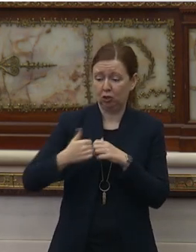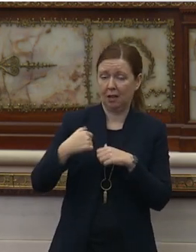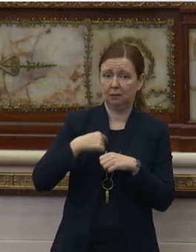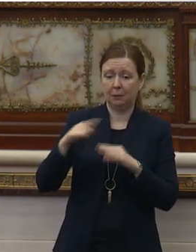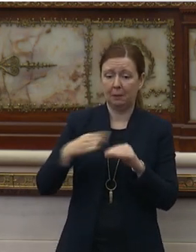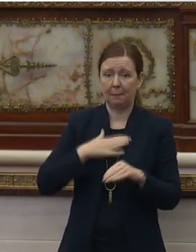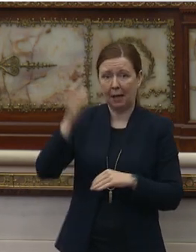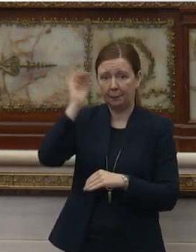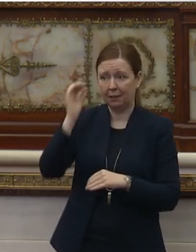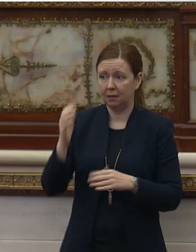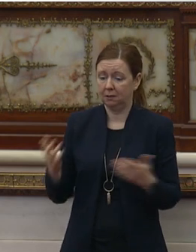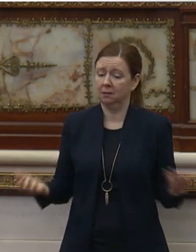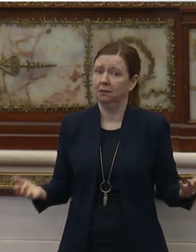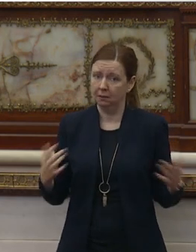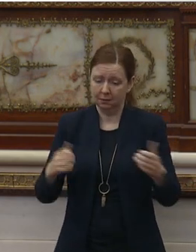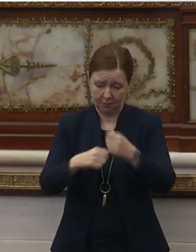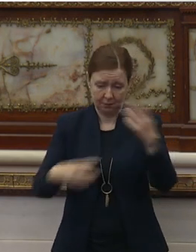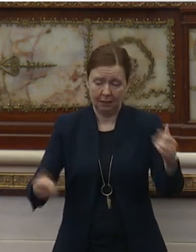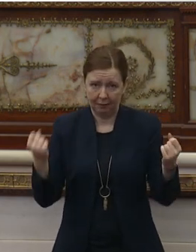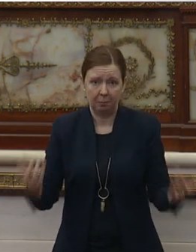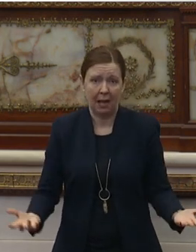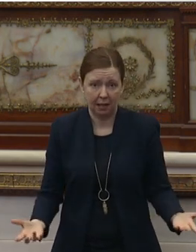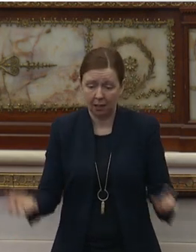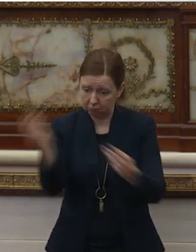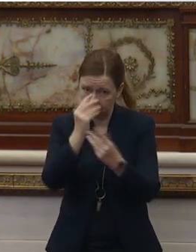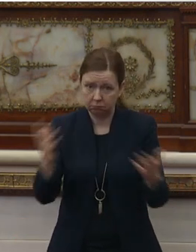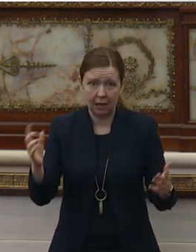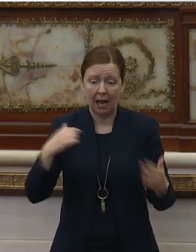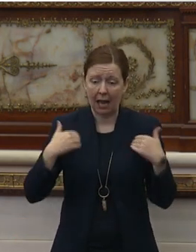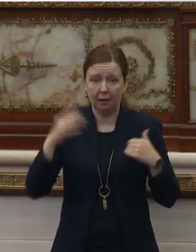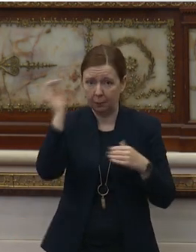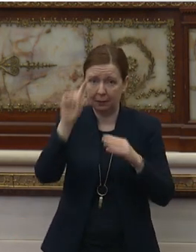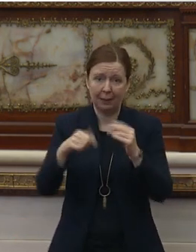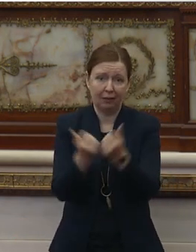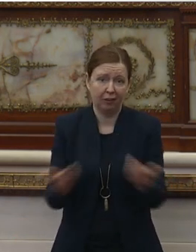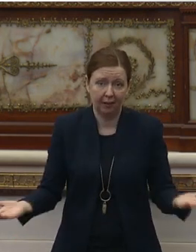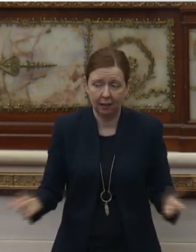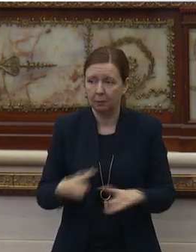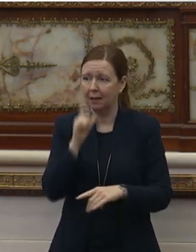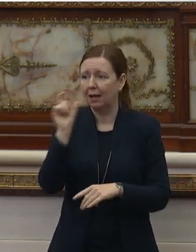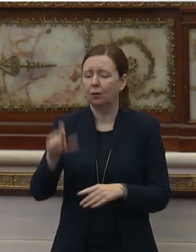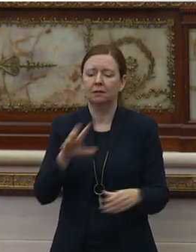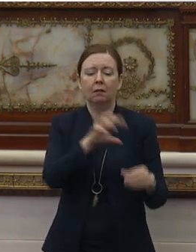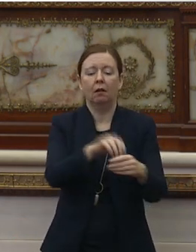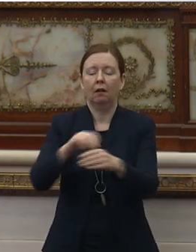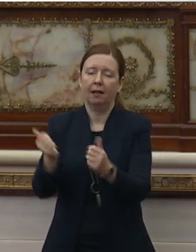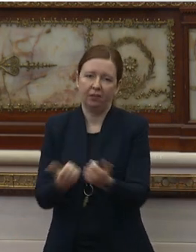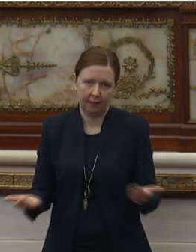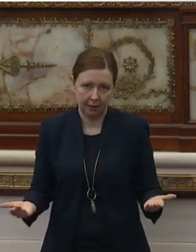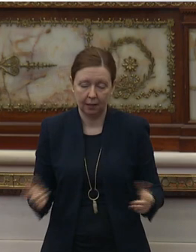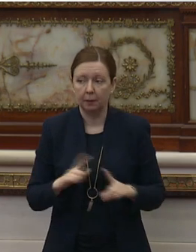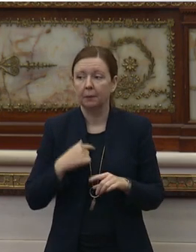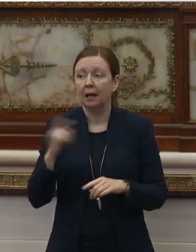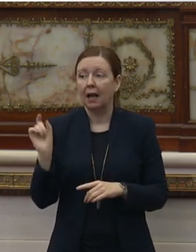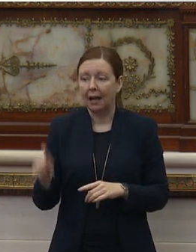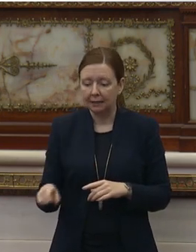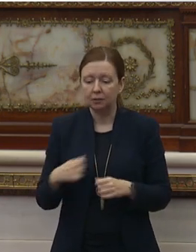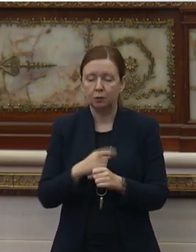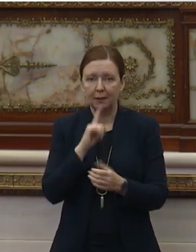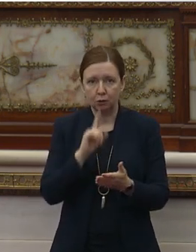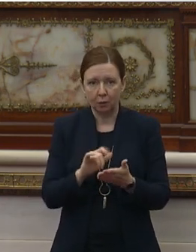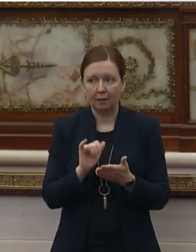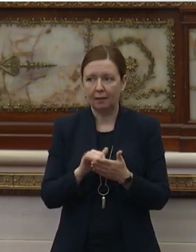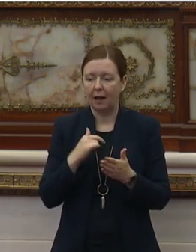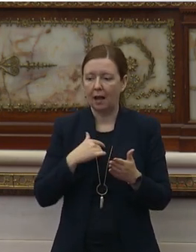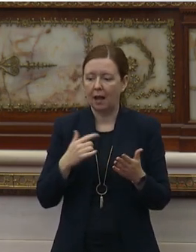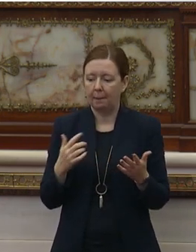about my opinions, like I have a whole lot of opinions and an opinion about everything, but I don't need to be in everything. I do need to make sure that